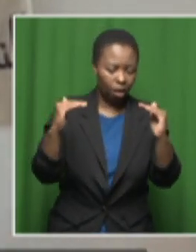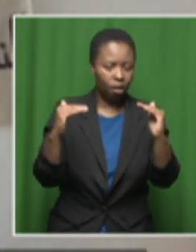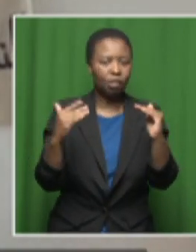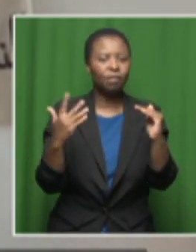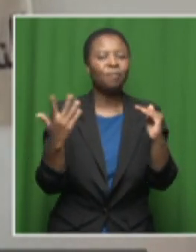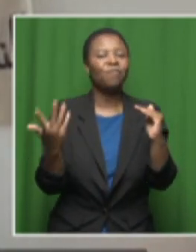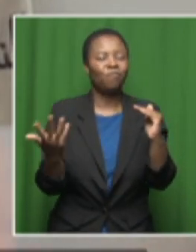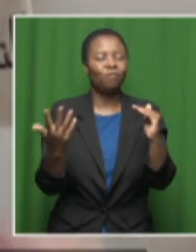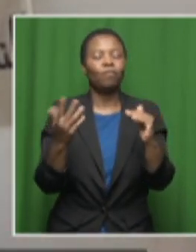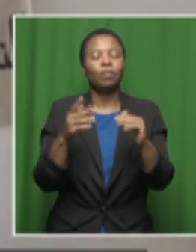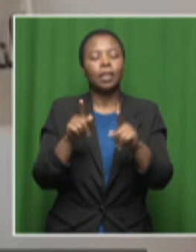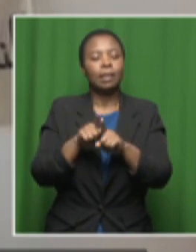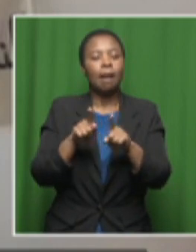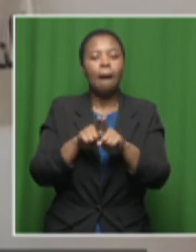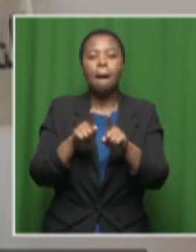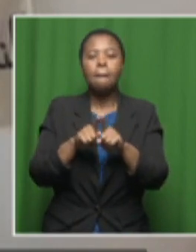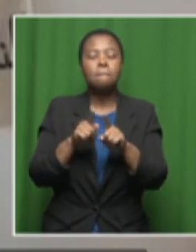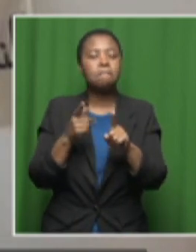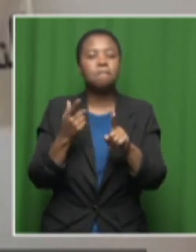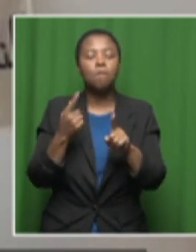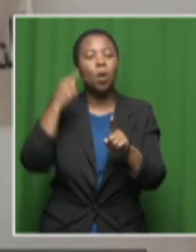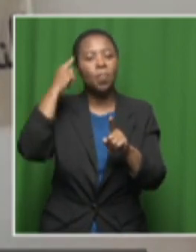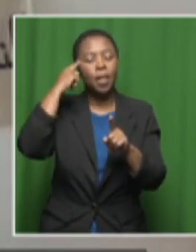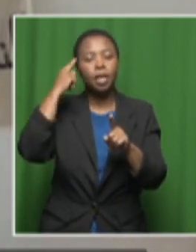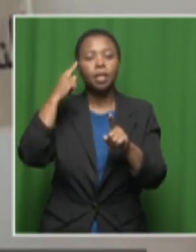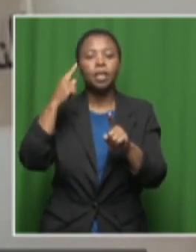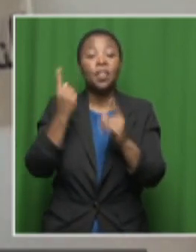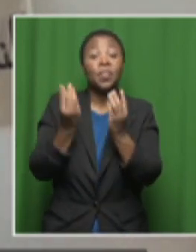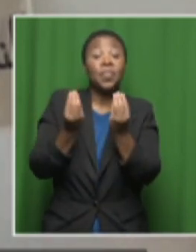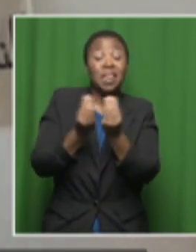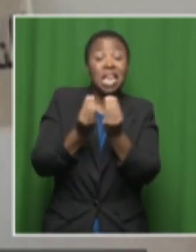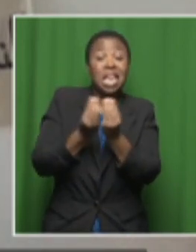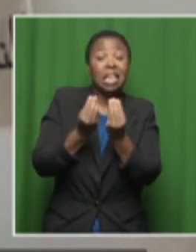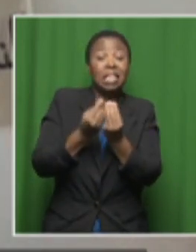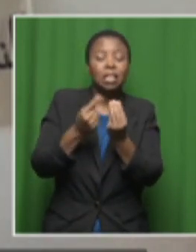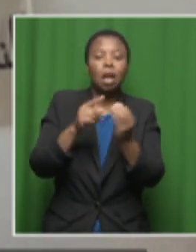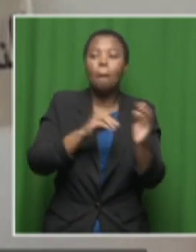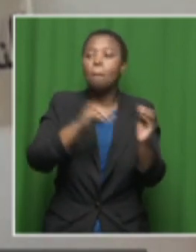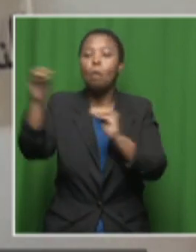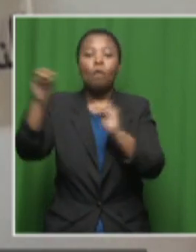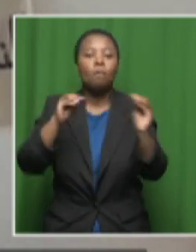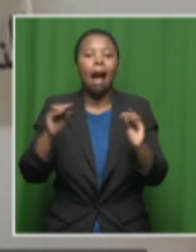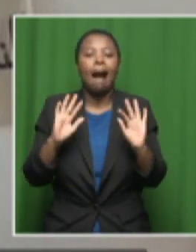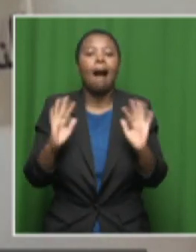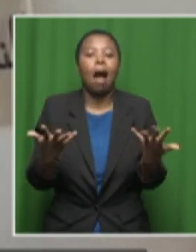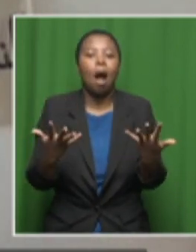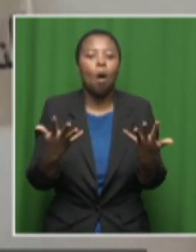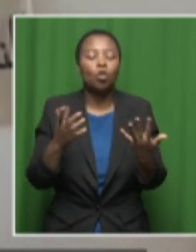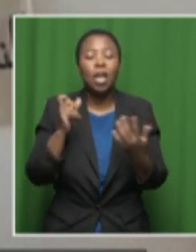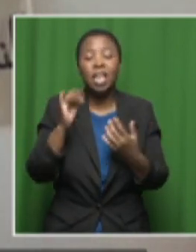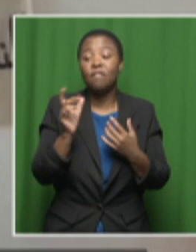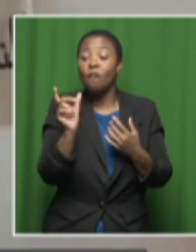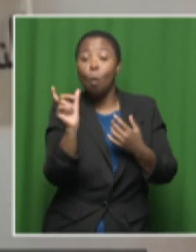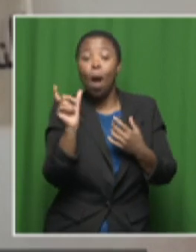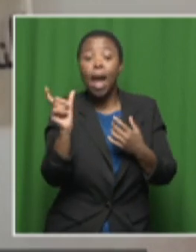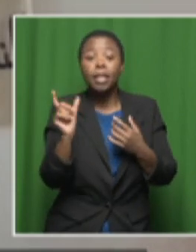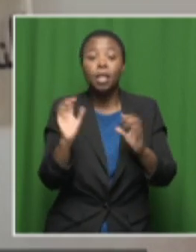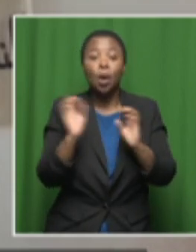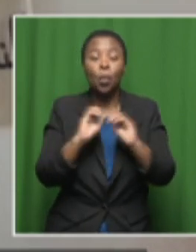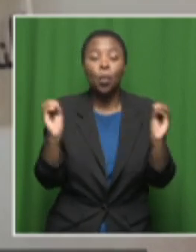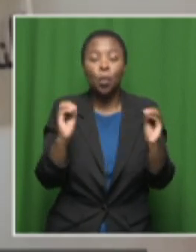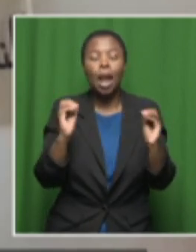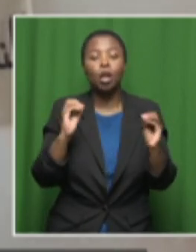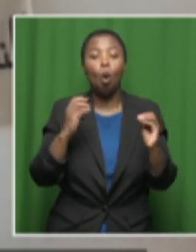about how objects can also migrate. And so if you can't find the words for your own sort